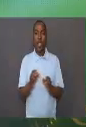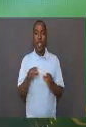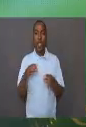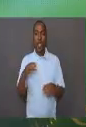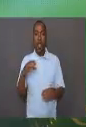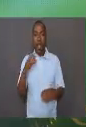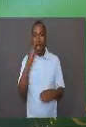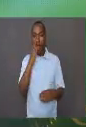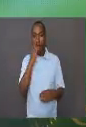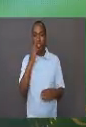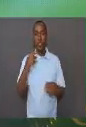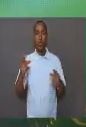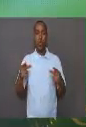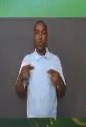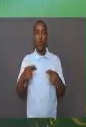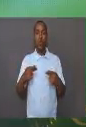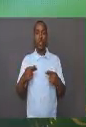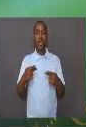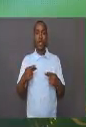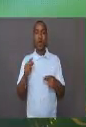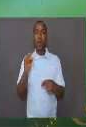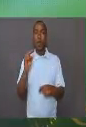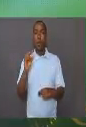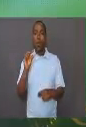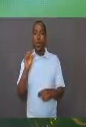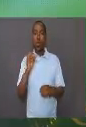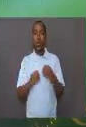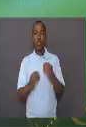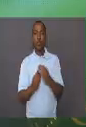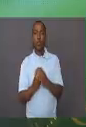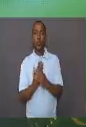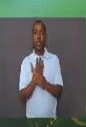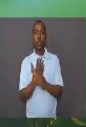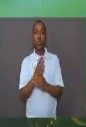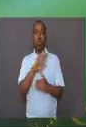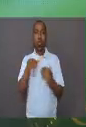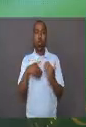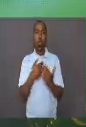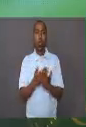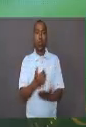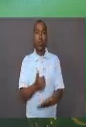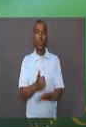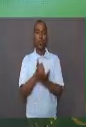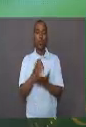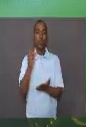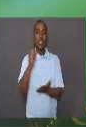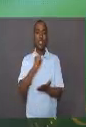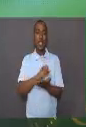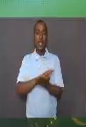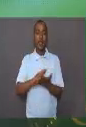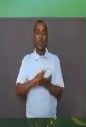medium that is used to grow microorganisms need to be sterilized.